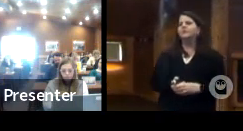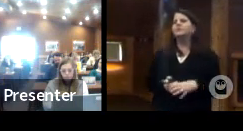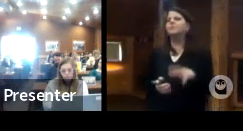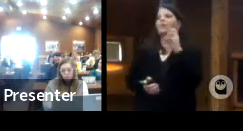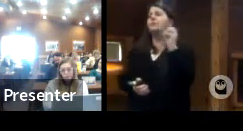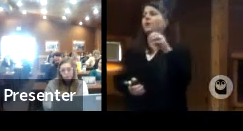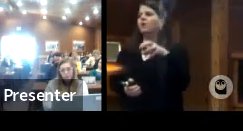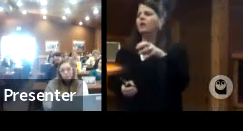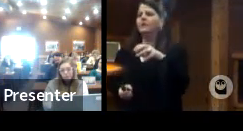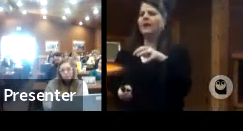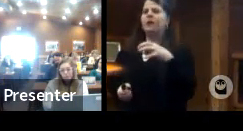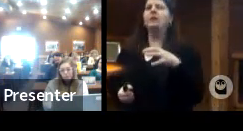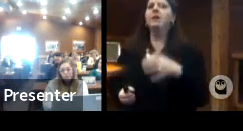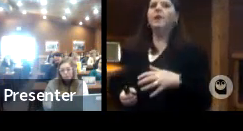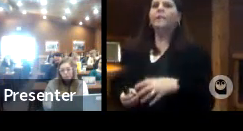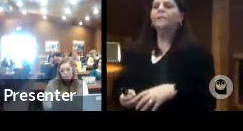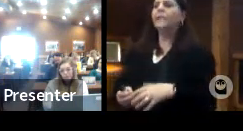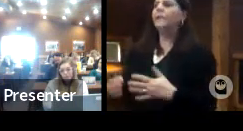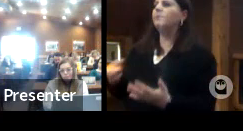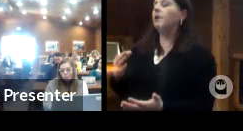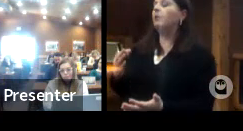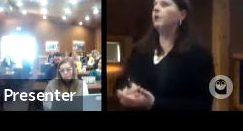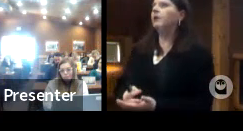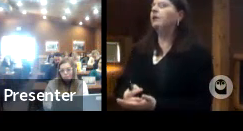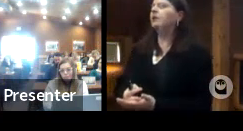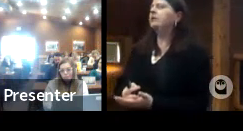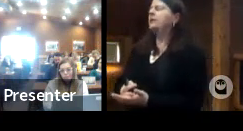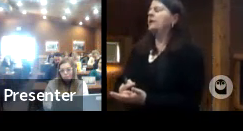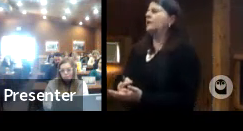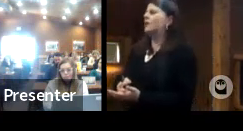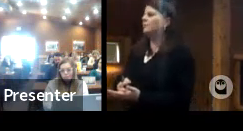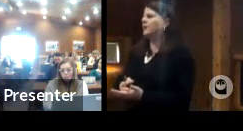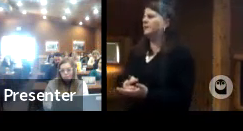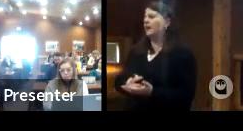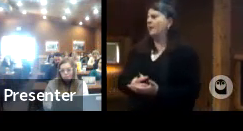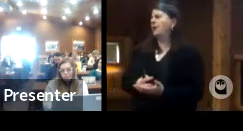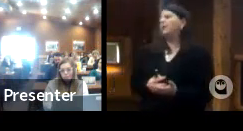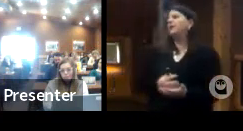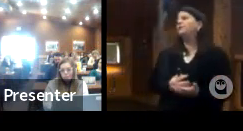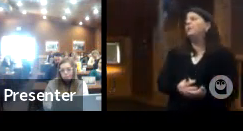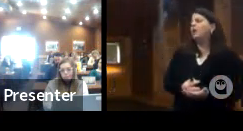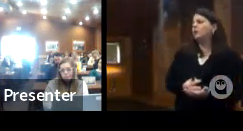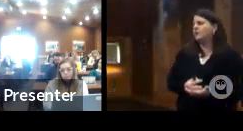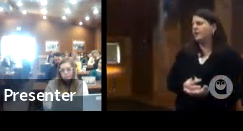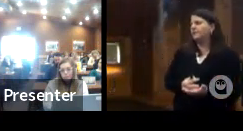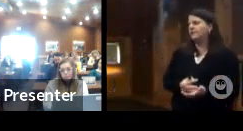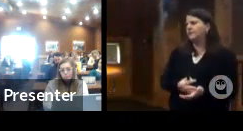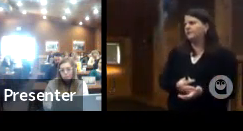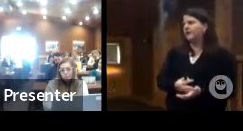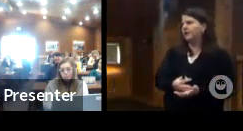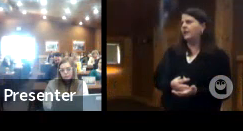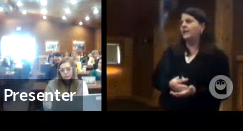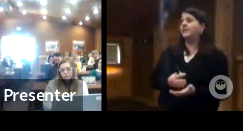Okay, so for those that may not have heard all of that online, Dennett made a really good comment about if you are going to